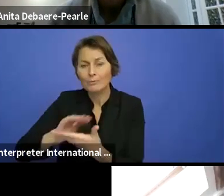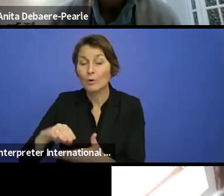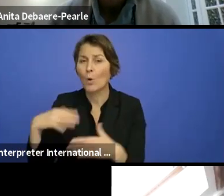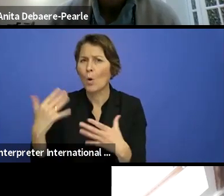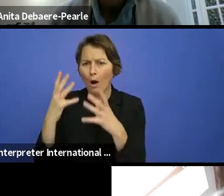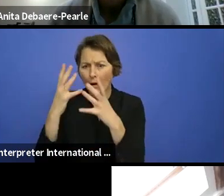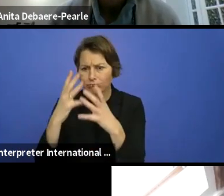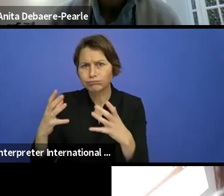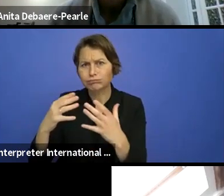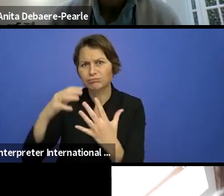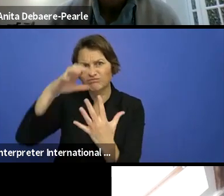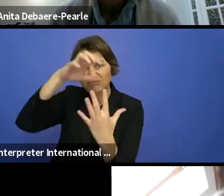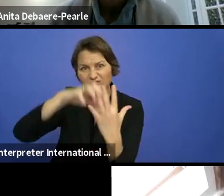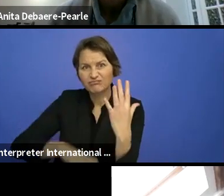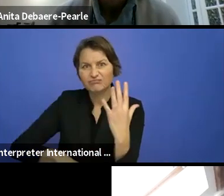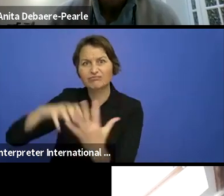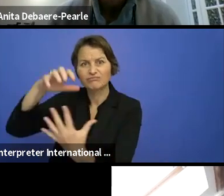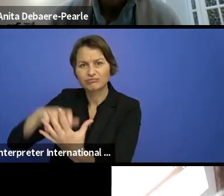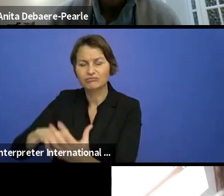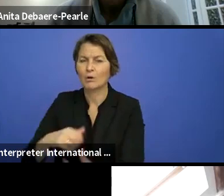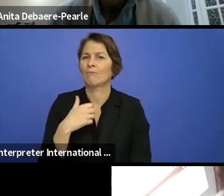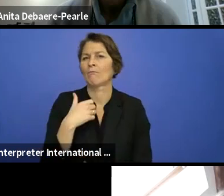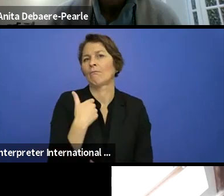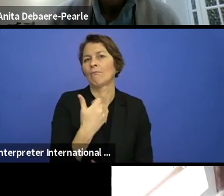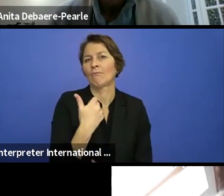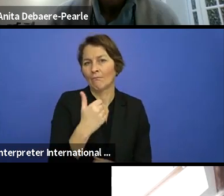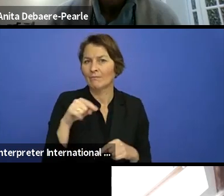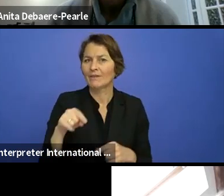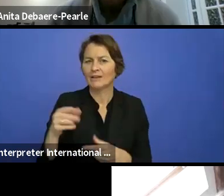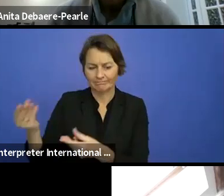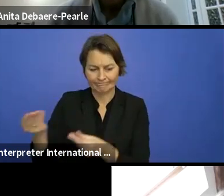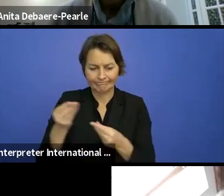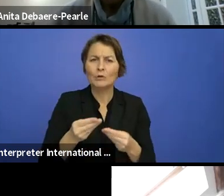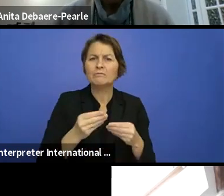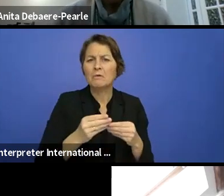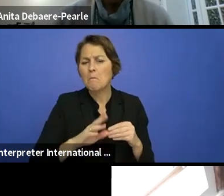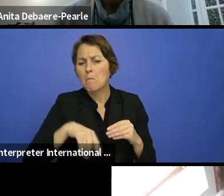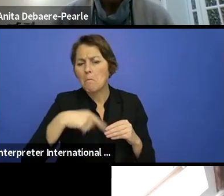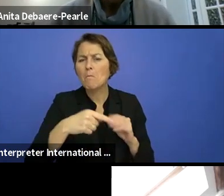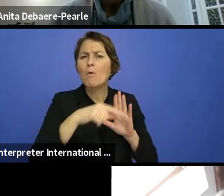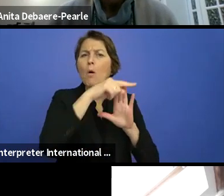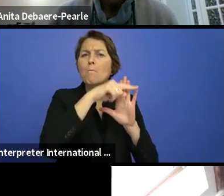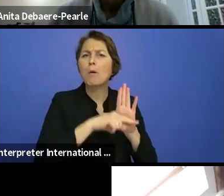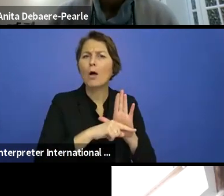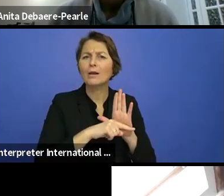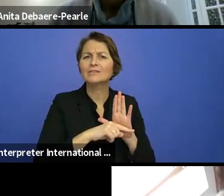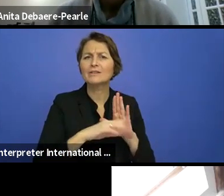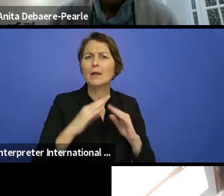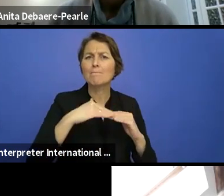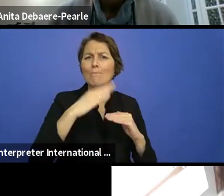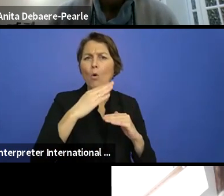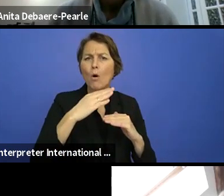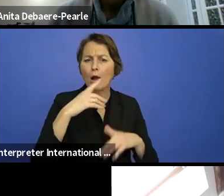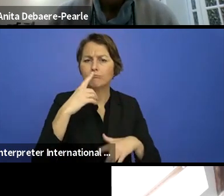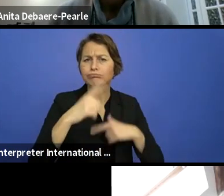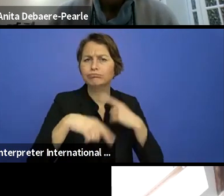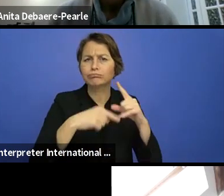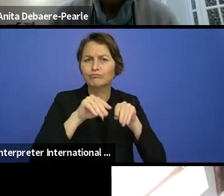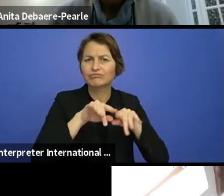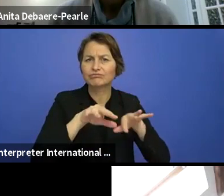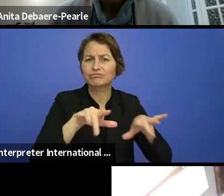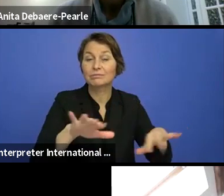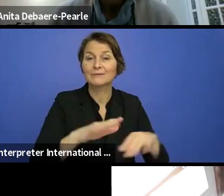a great ground, hopefully for building further policies in this direction. And I also want to say